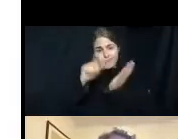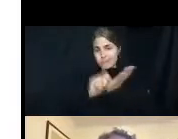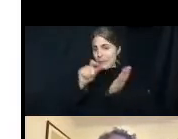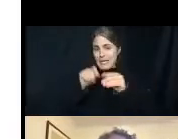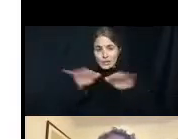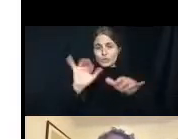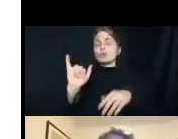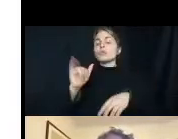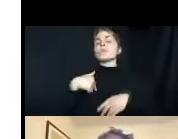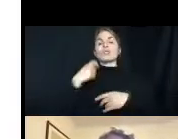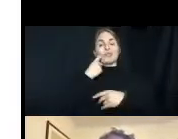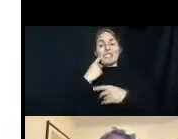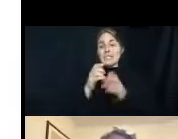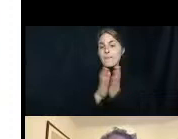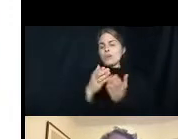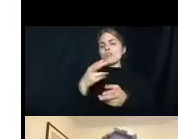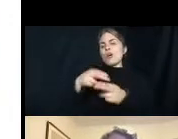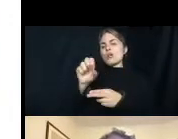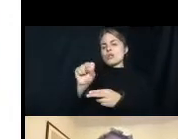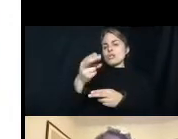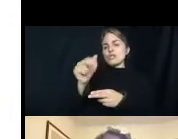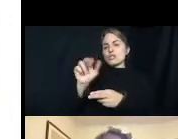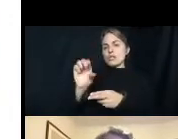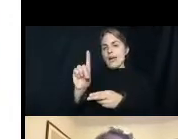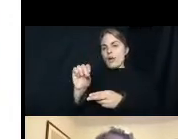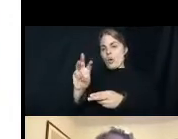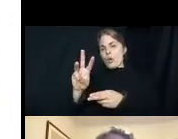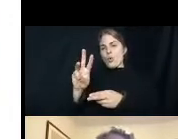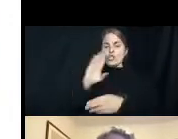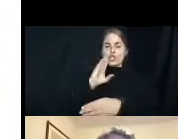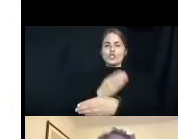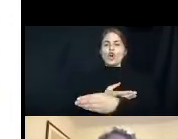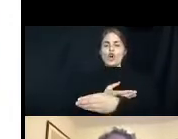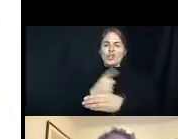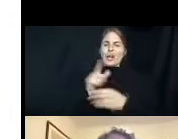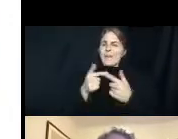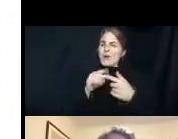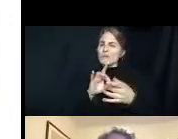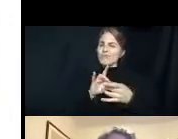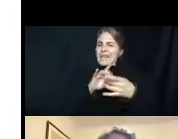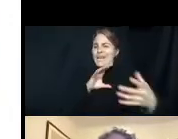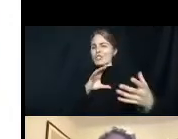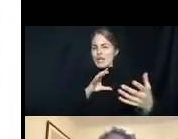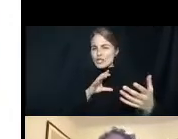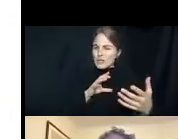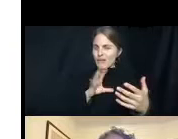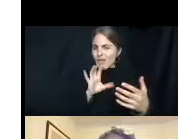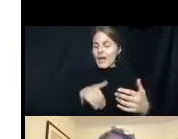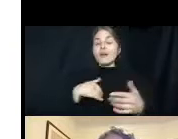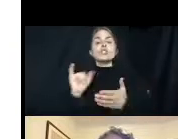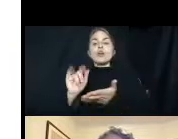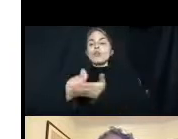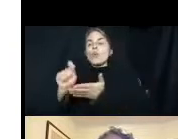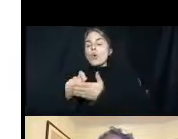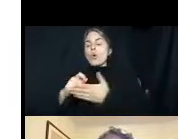is Shadow Daughter, A Memoir of Estrangement. She has also written Body of Truth, How Science, History, and Culture